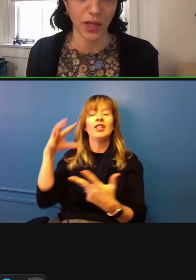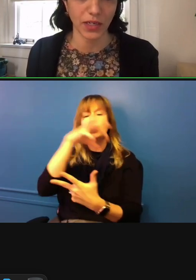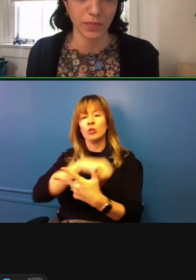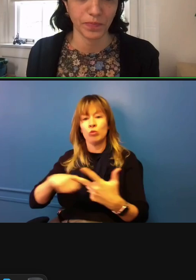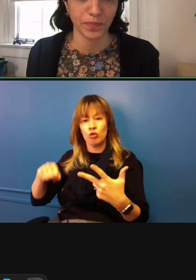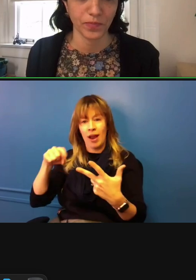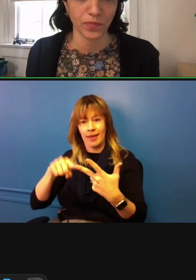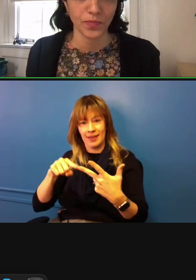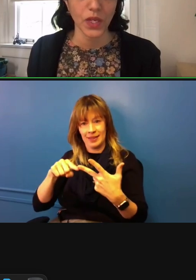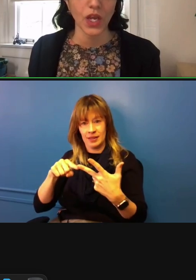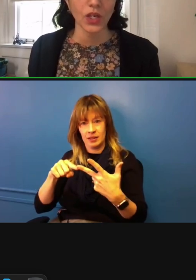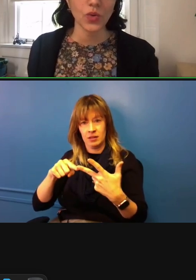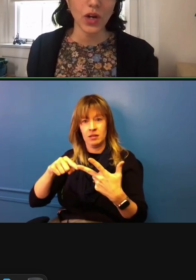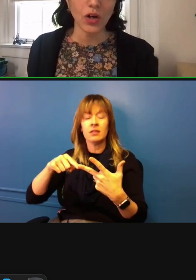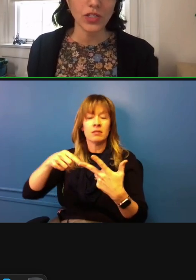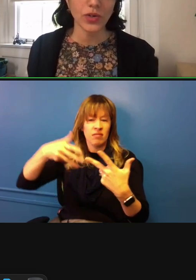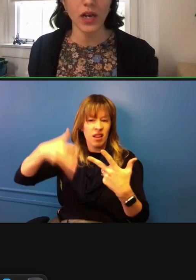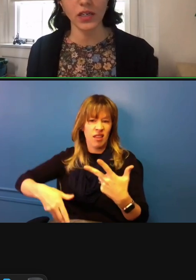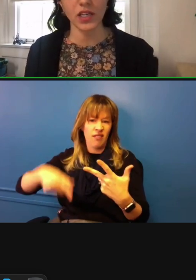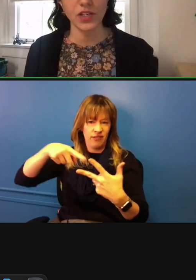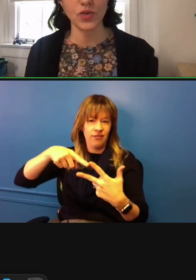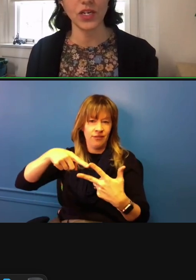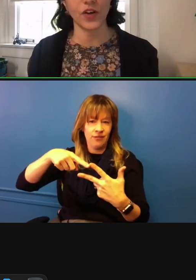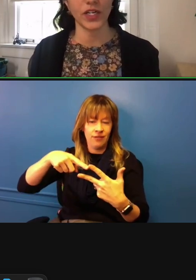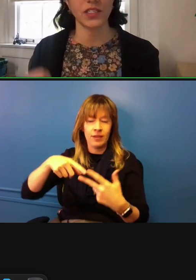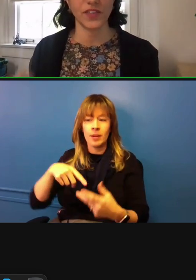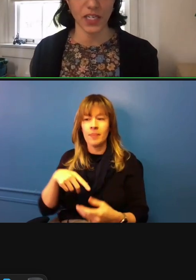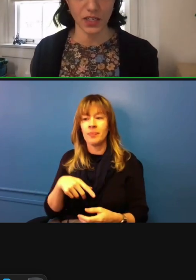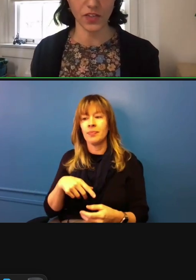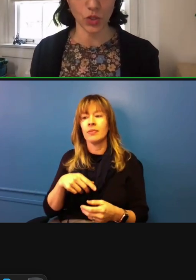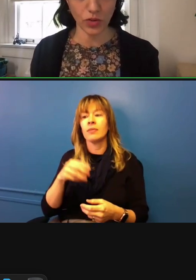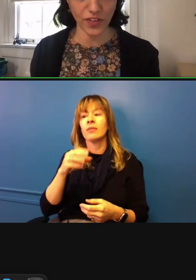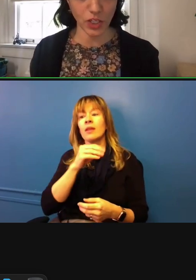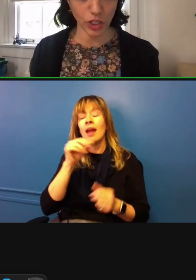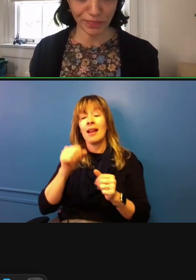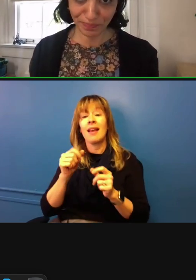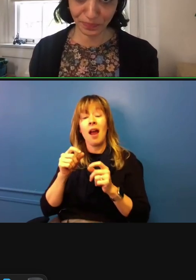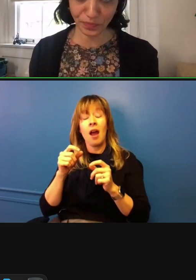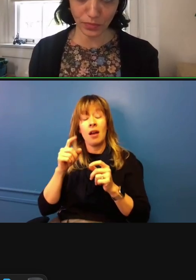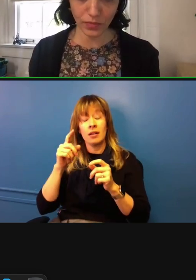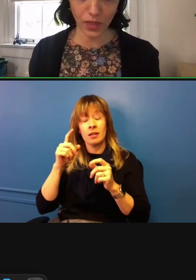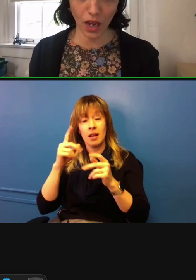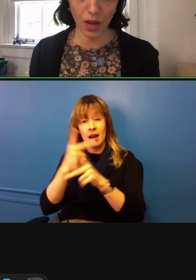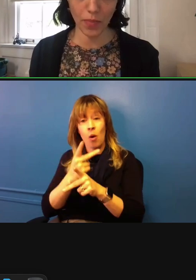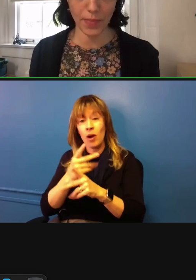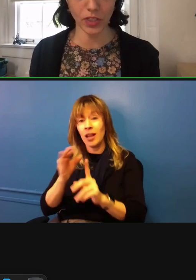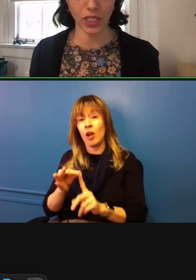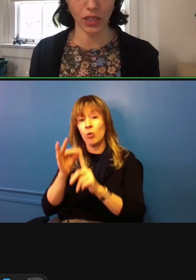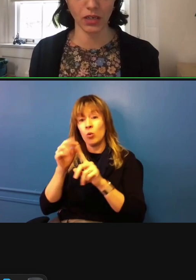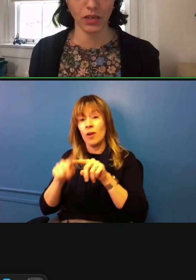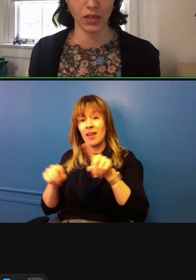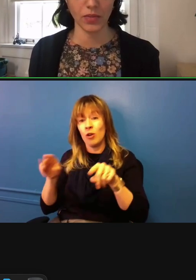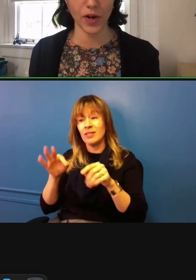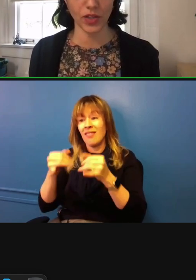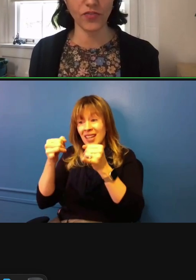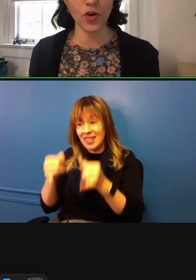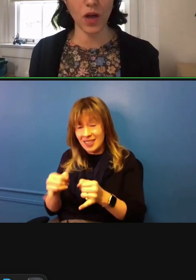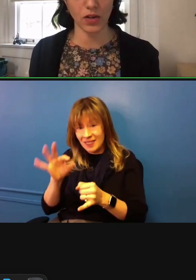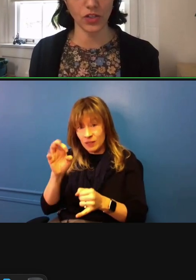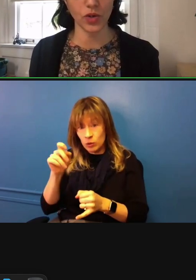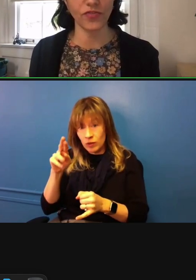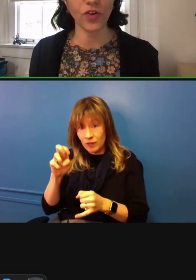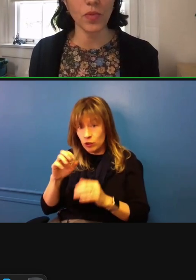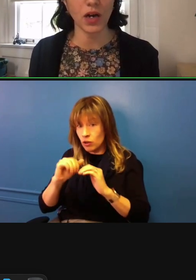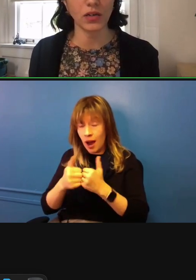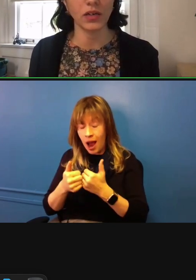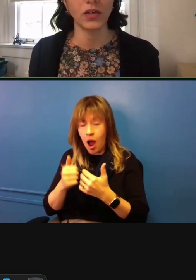variance explained. You can also calculate the unique variance of an individual feature by comparing the full